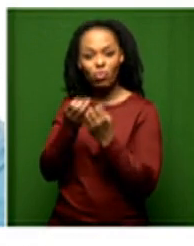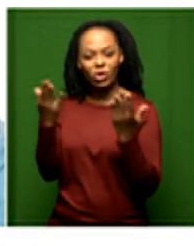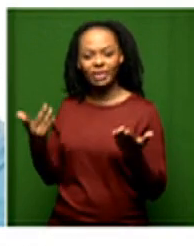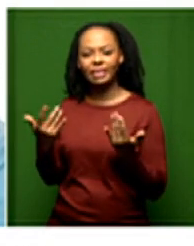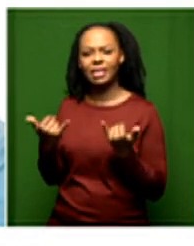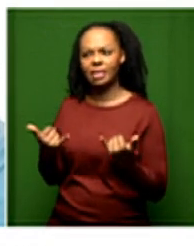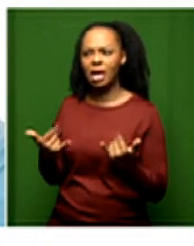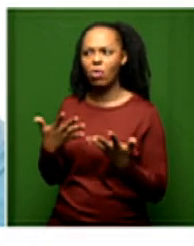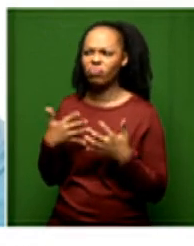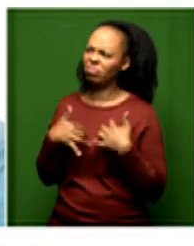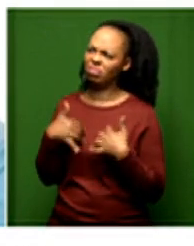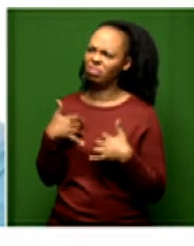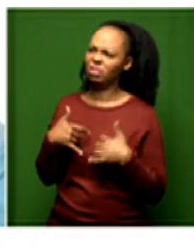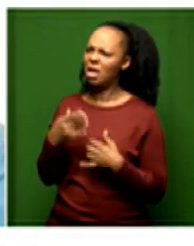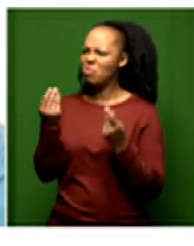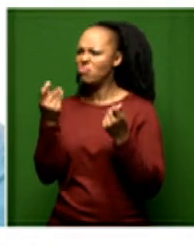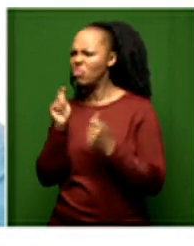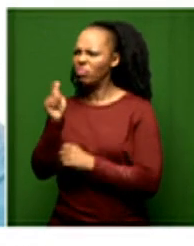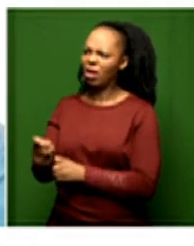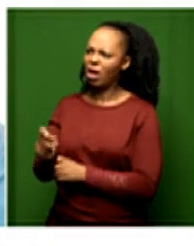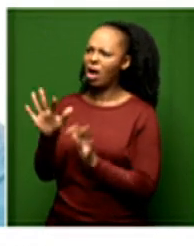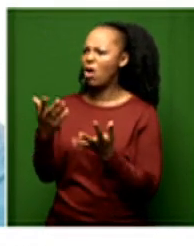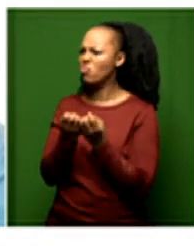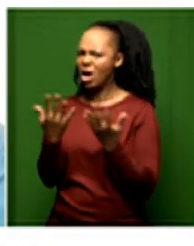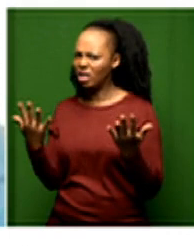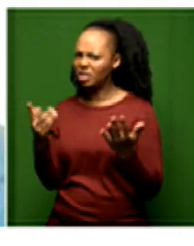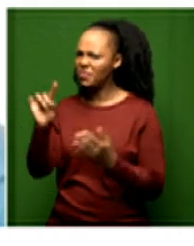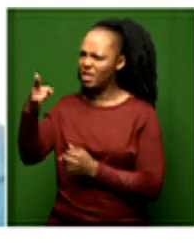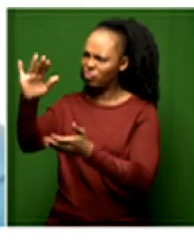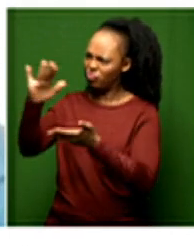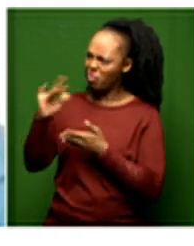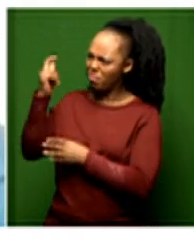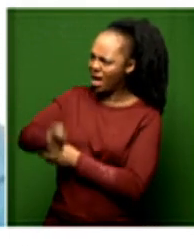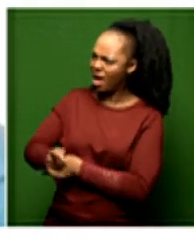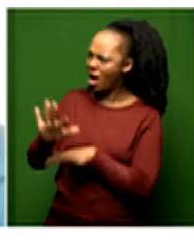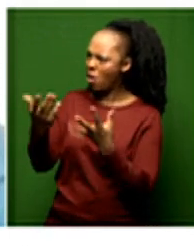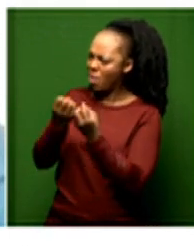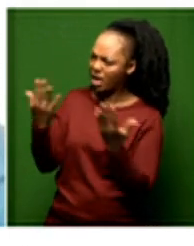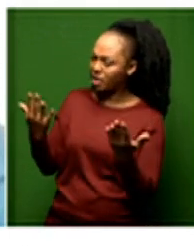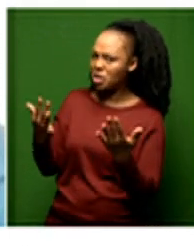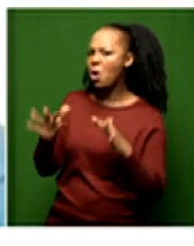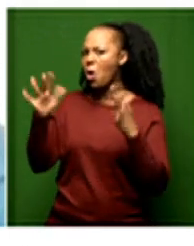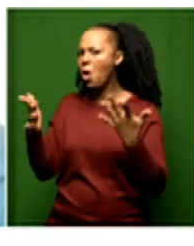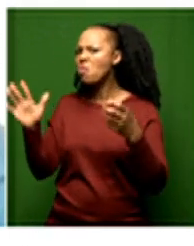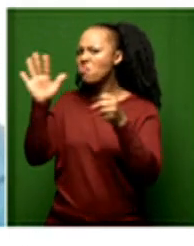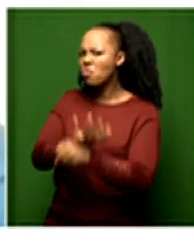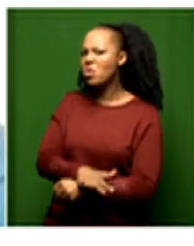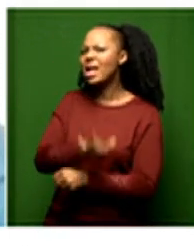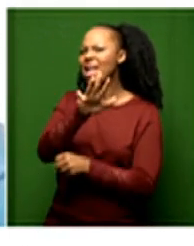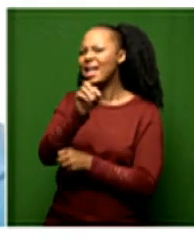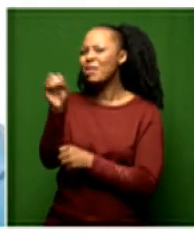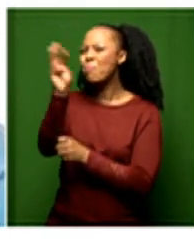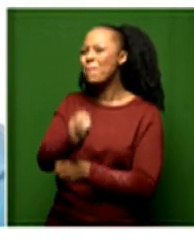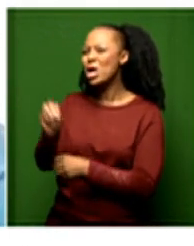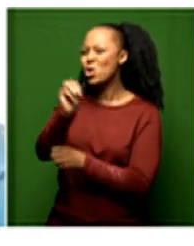Africans. Are you able to talk to us about the price of this first batch and or even the overall total 900